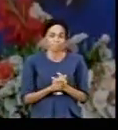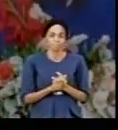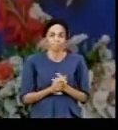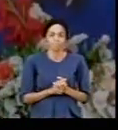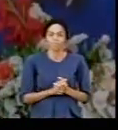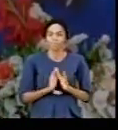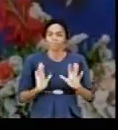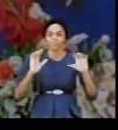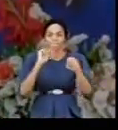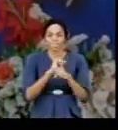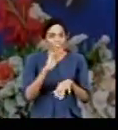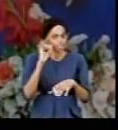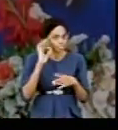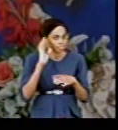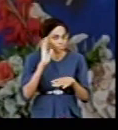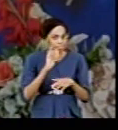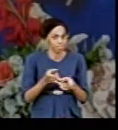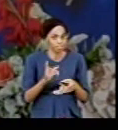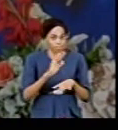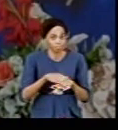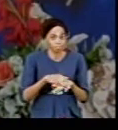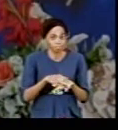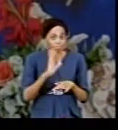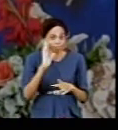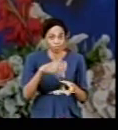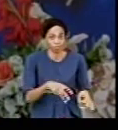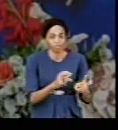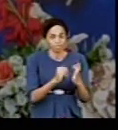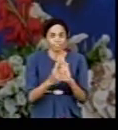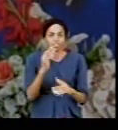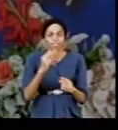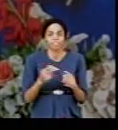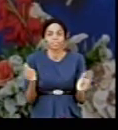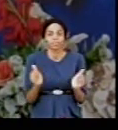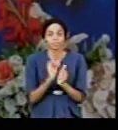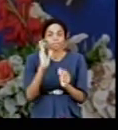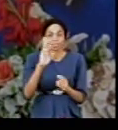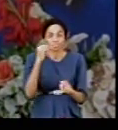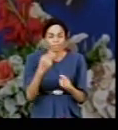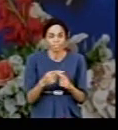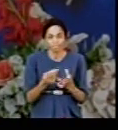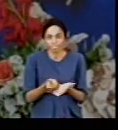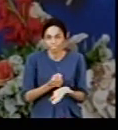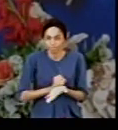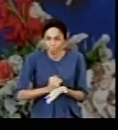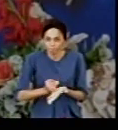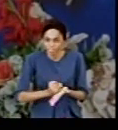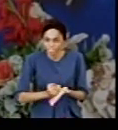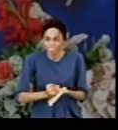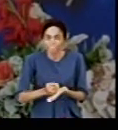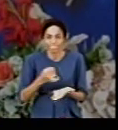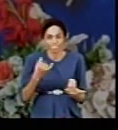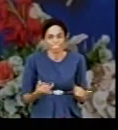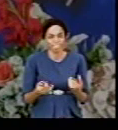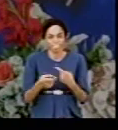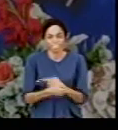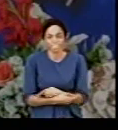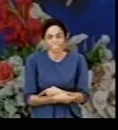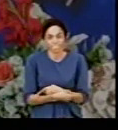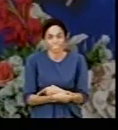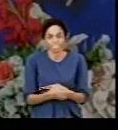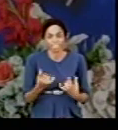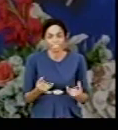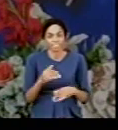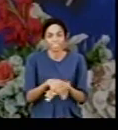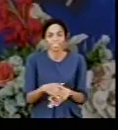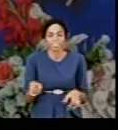Miracles is on the way. With your name written tonight, the same man God has